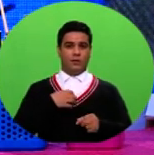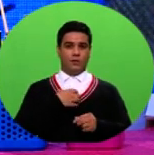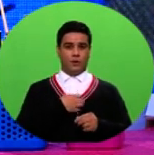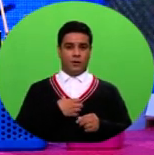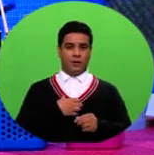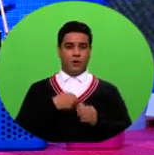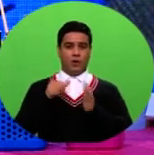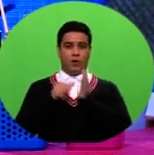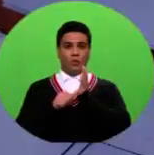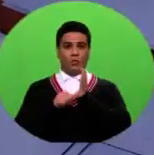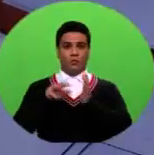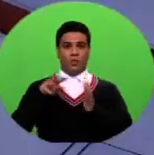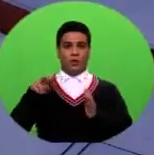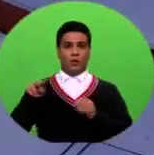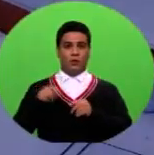60 mm'ga